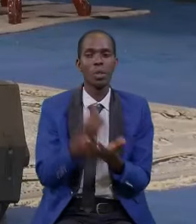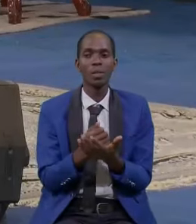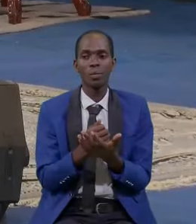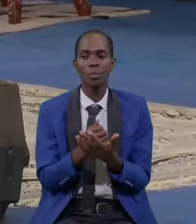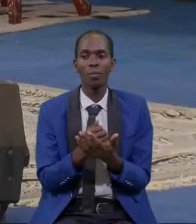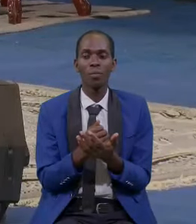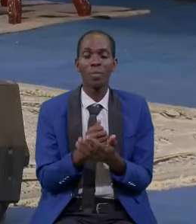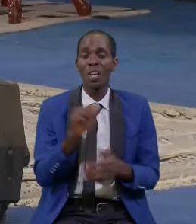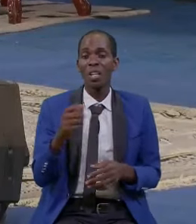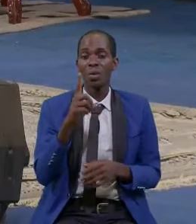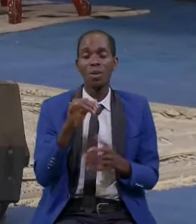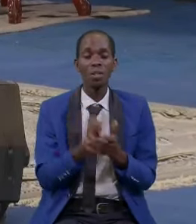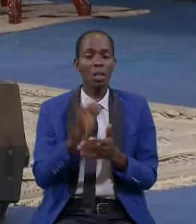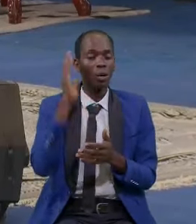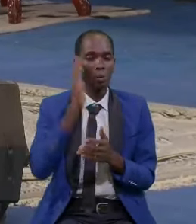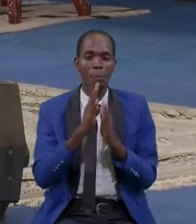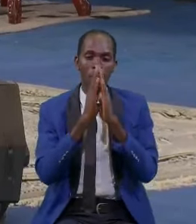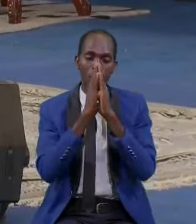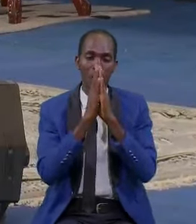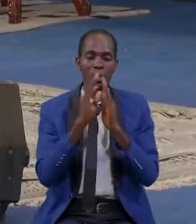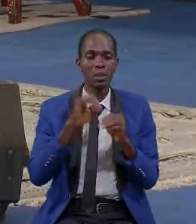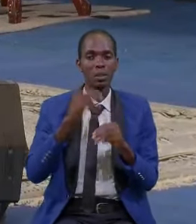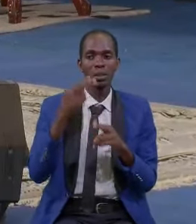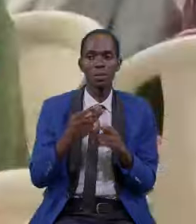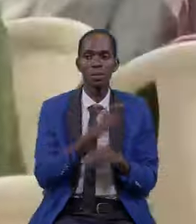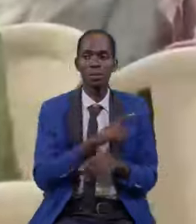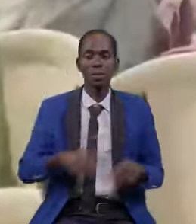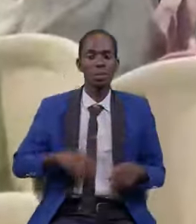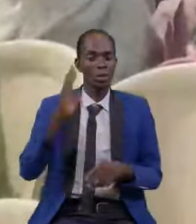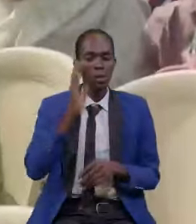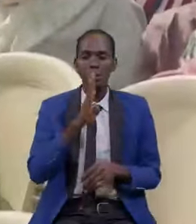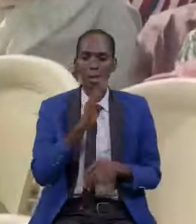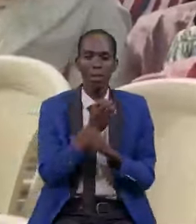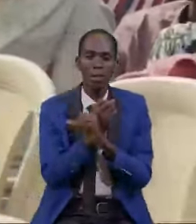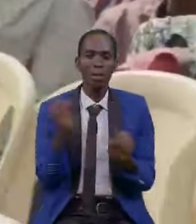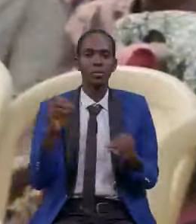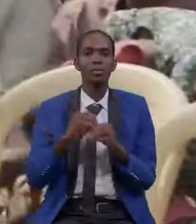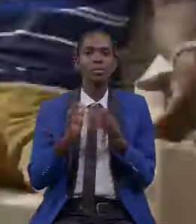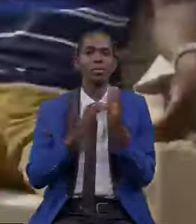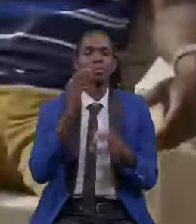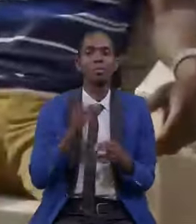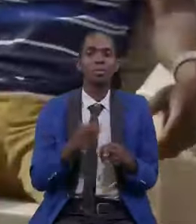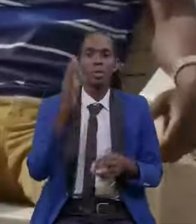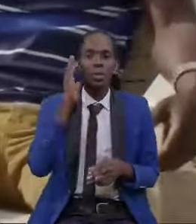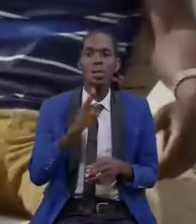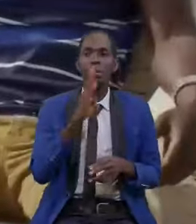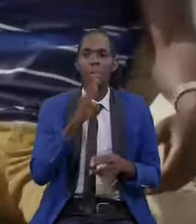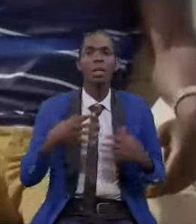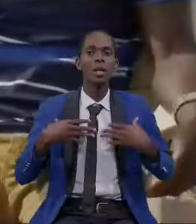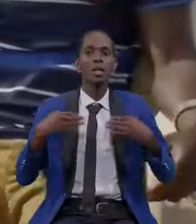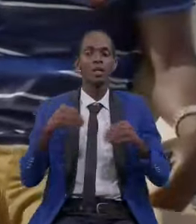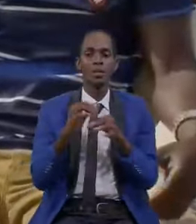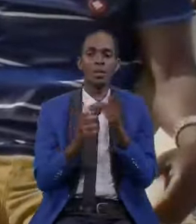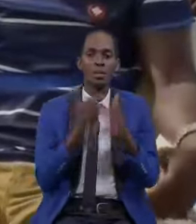Whosoever shall call on the name of the Lord shall be saved, shall be healed, shall